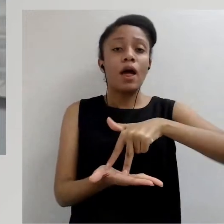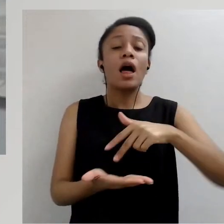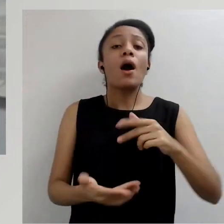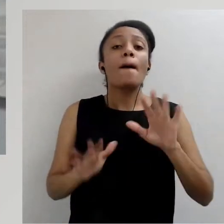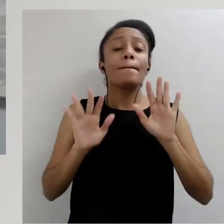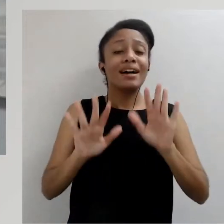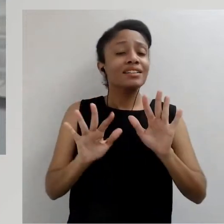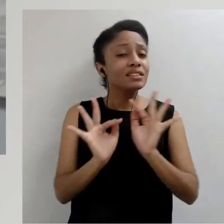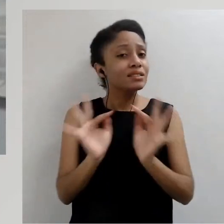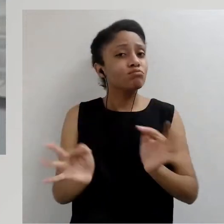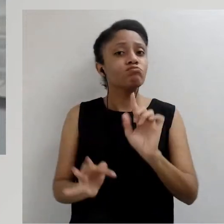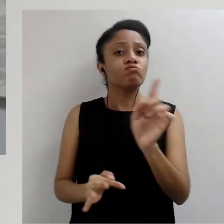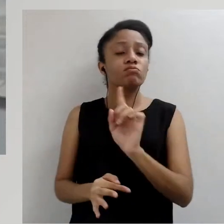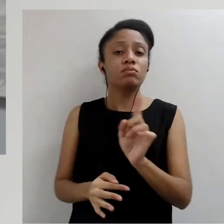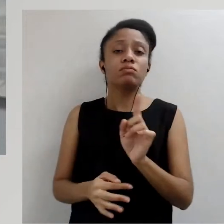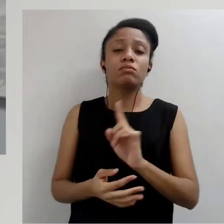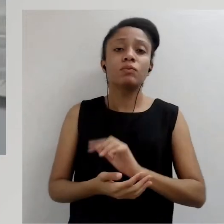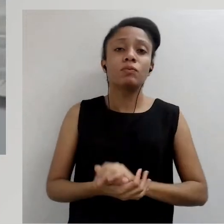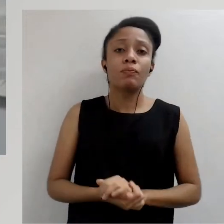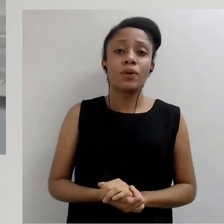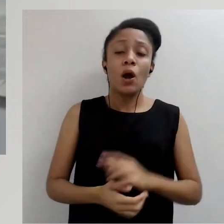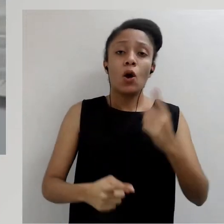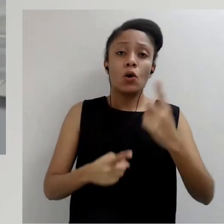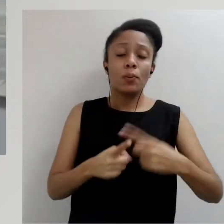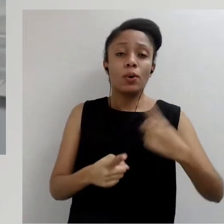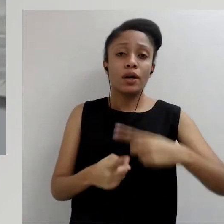not that easy.